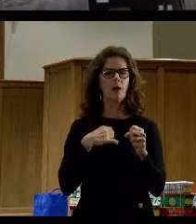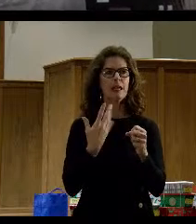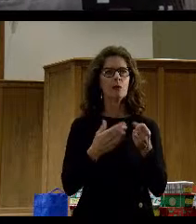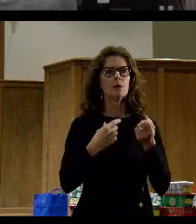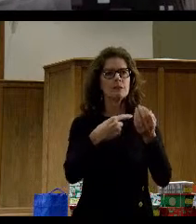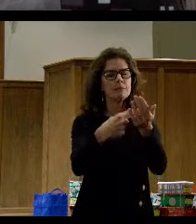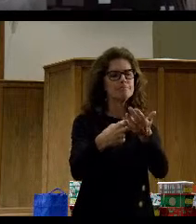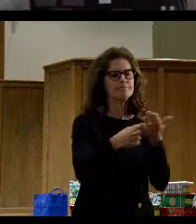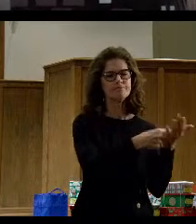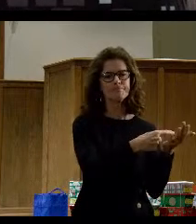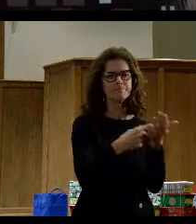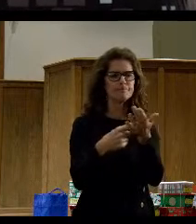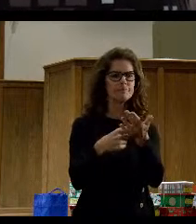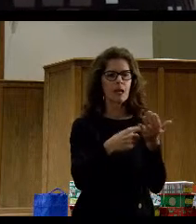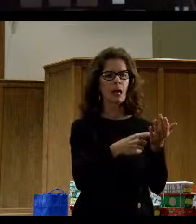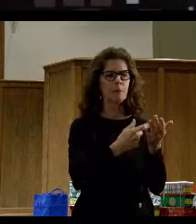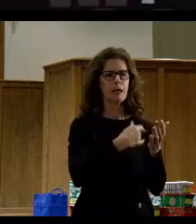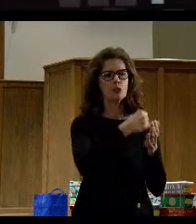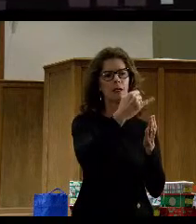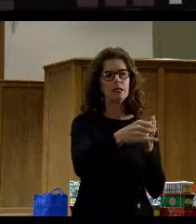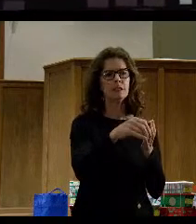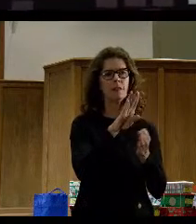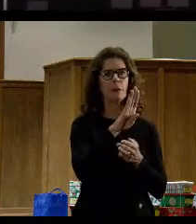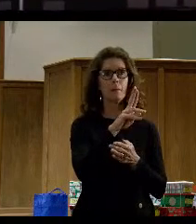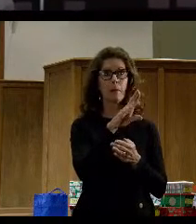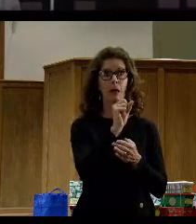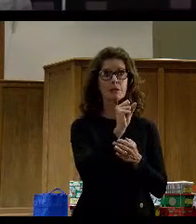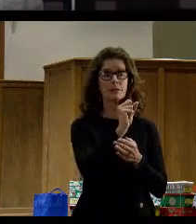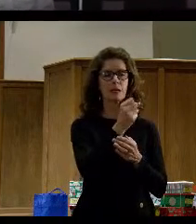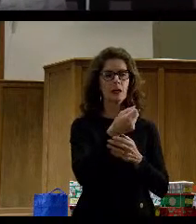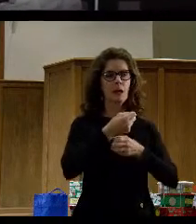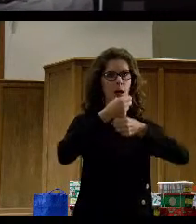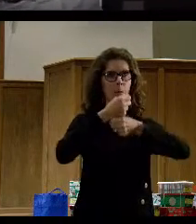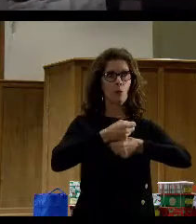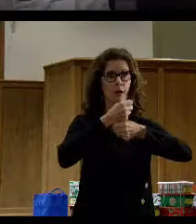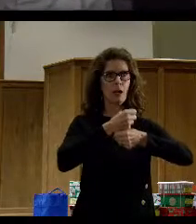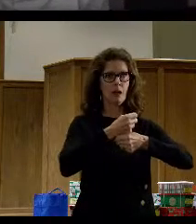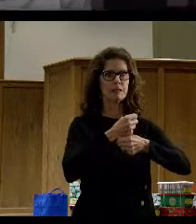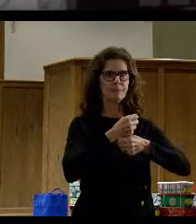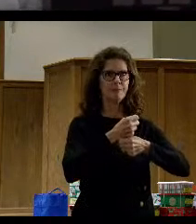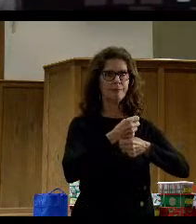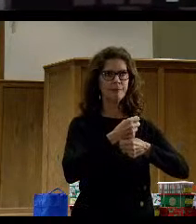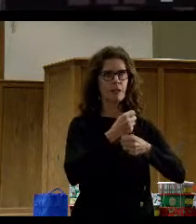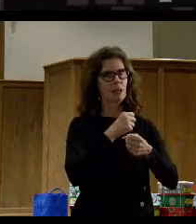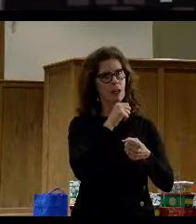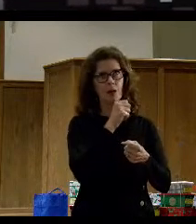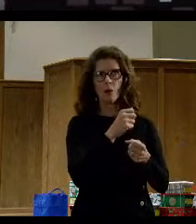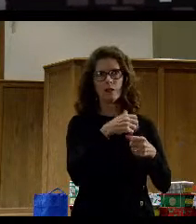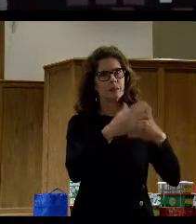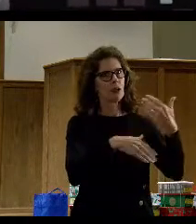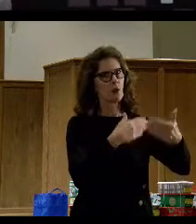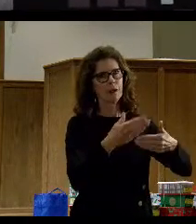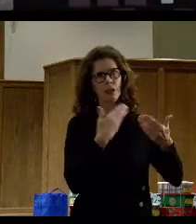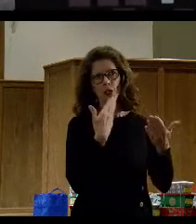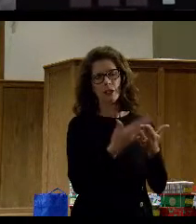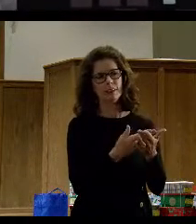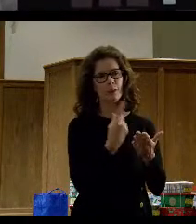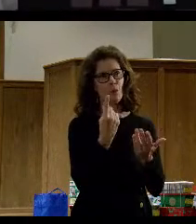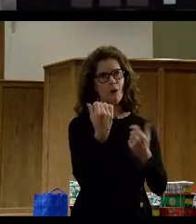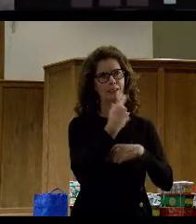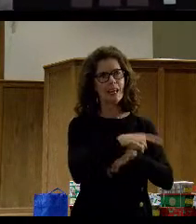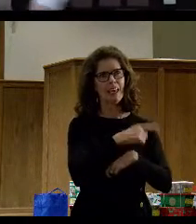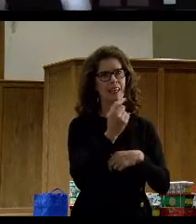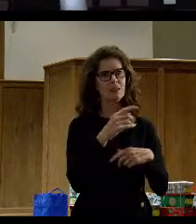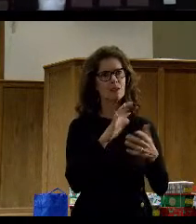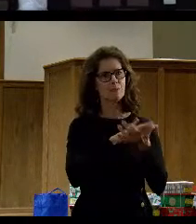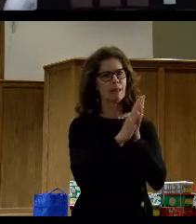authorities about the end of a bus boycott, and it wasn't going well. And so there was one particular day when Dr. King just lost it. And he